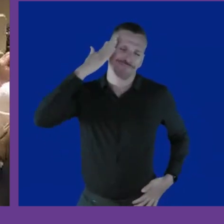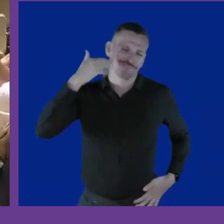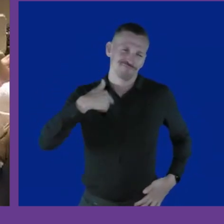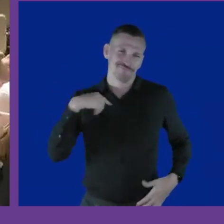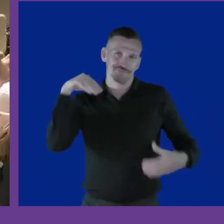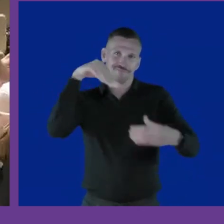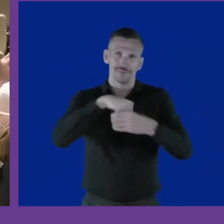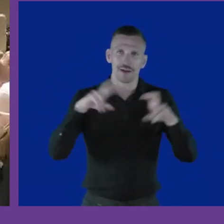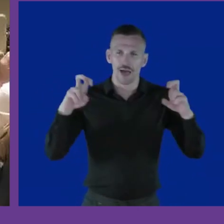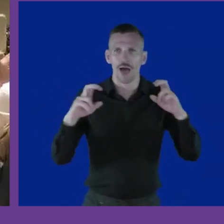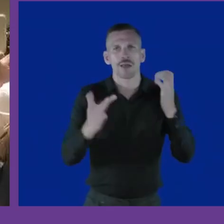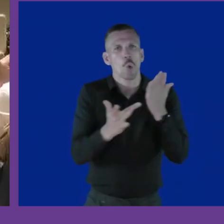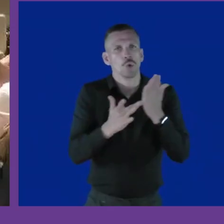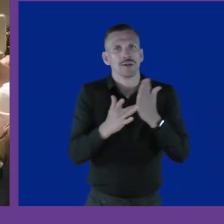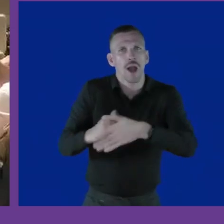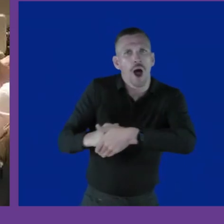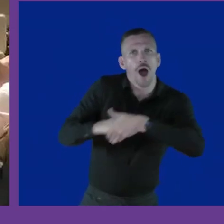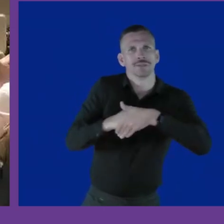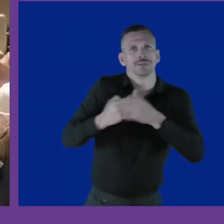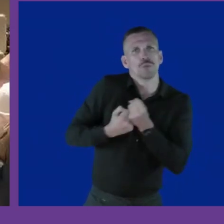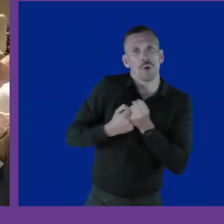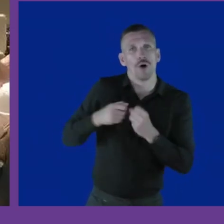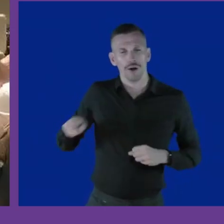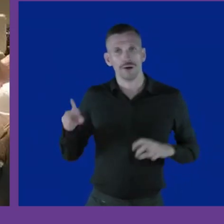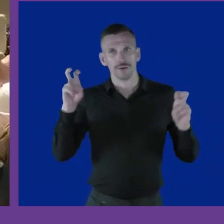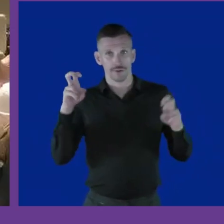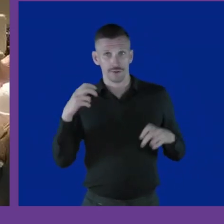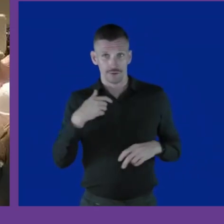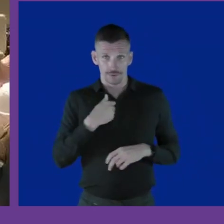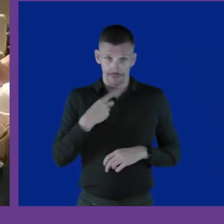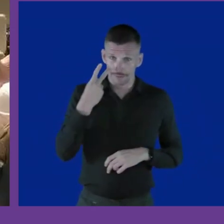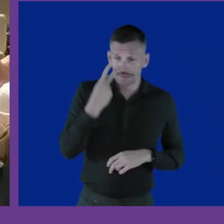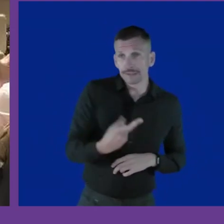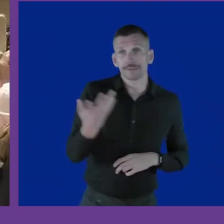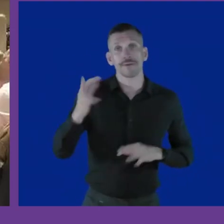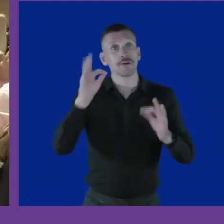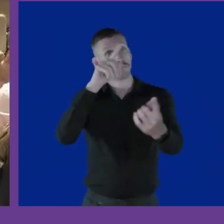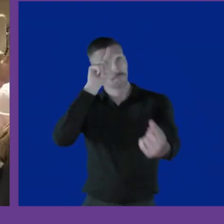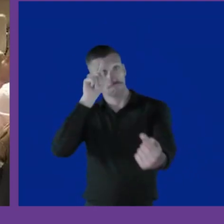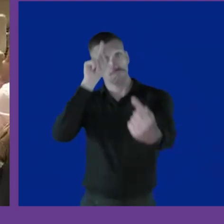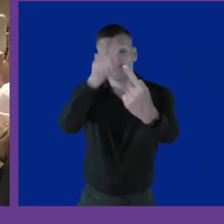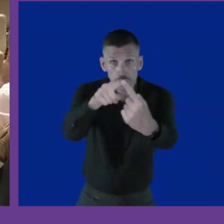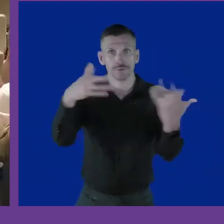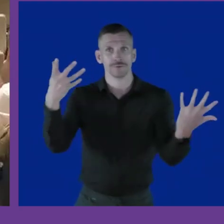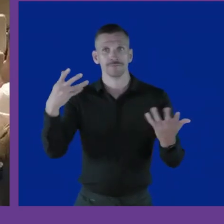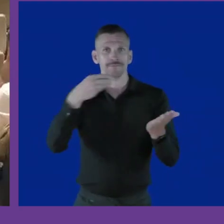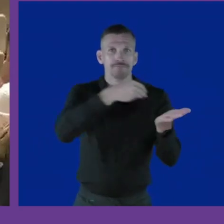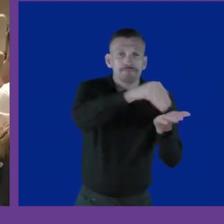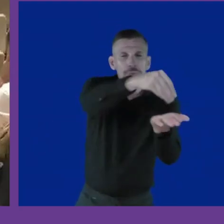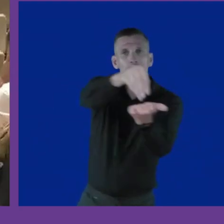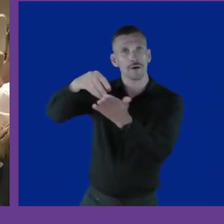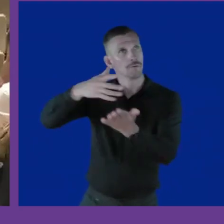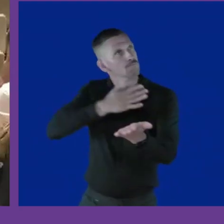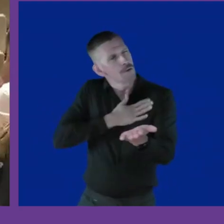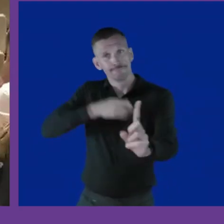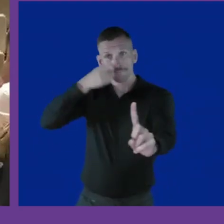with payment terminals, and fully agree with the call for harmonizing solutions and